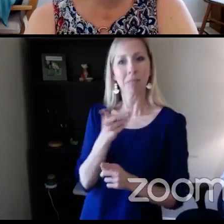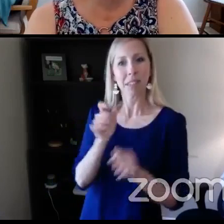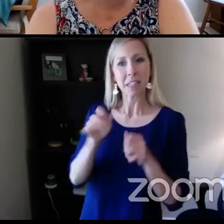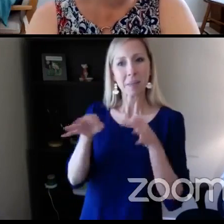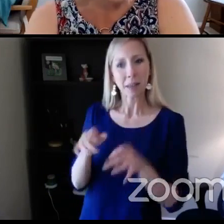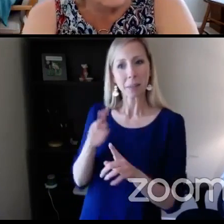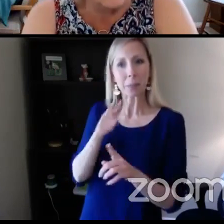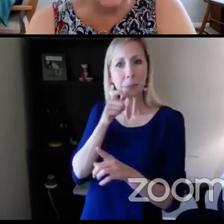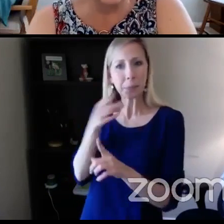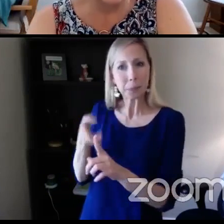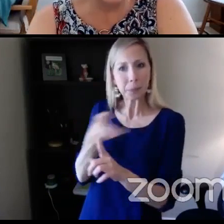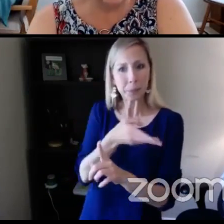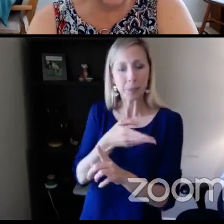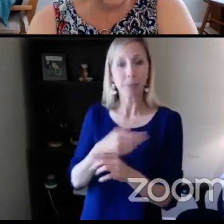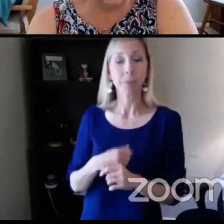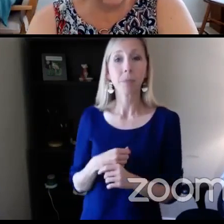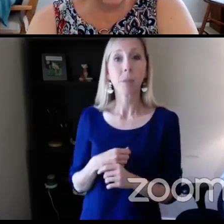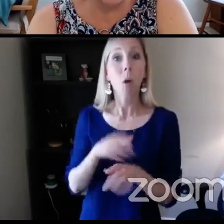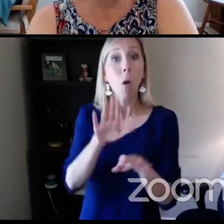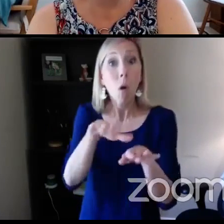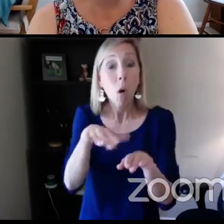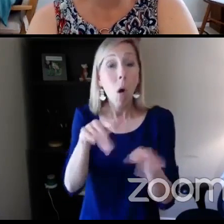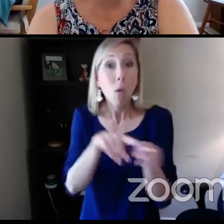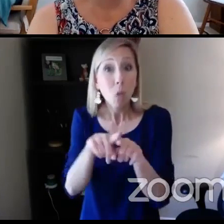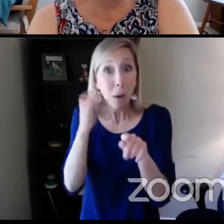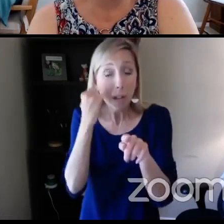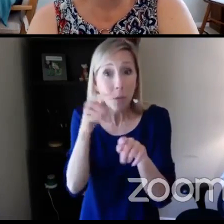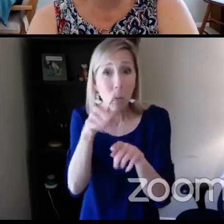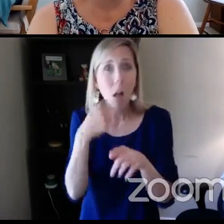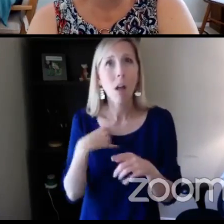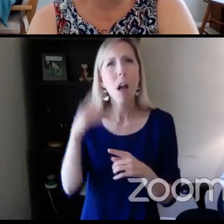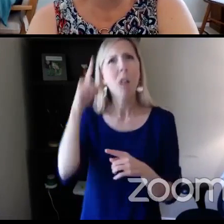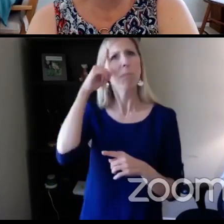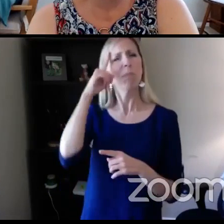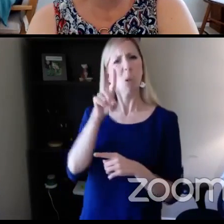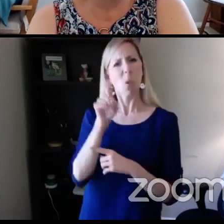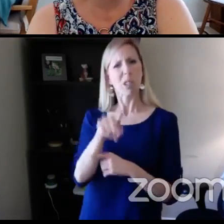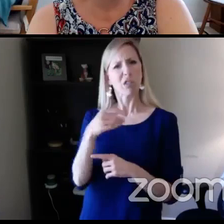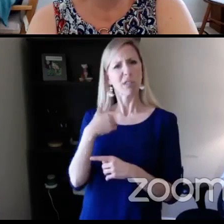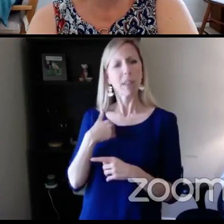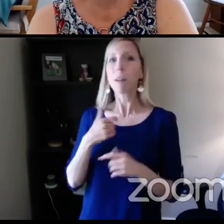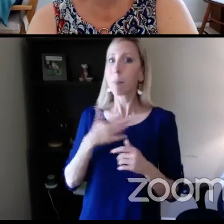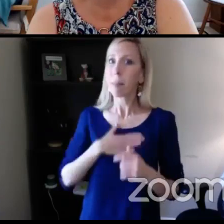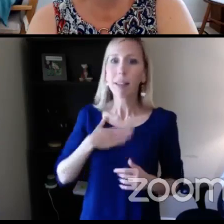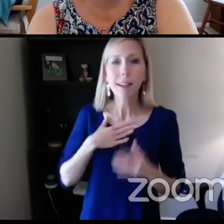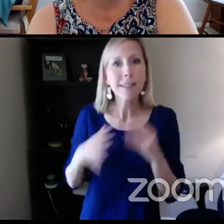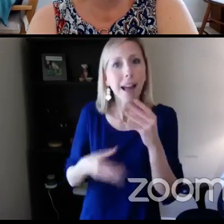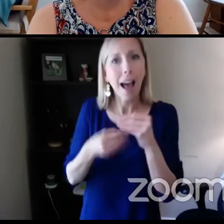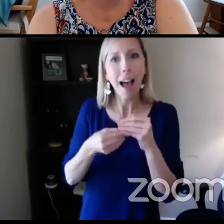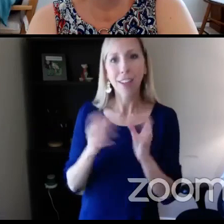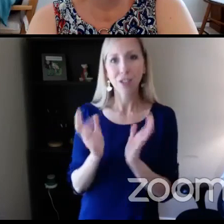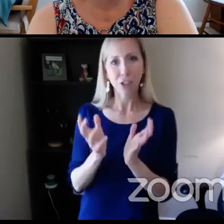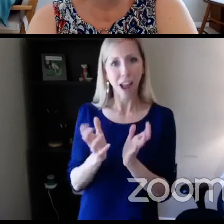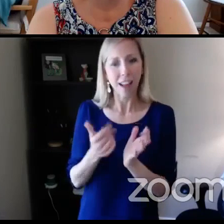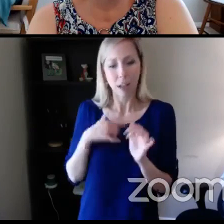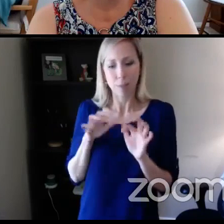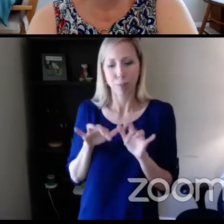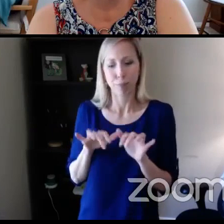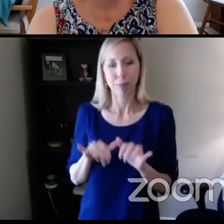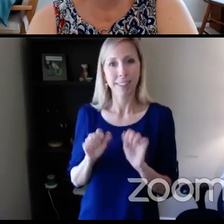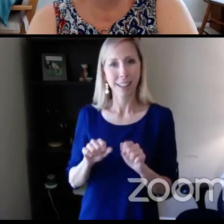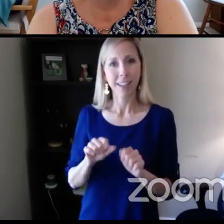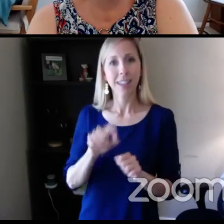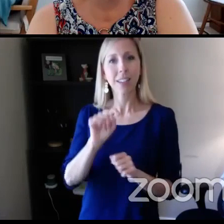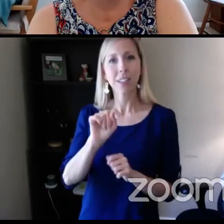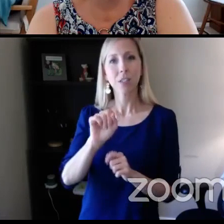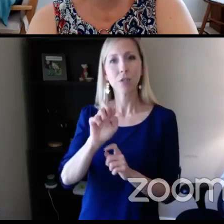Also, feel free to add questions. If you have questions, add those questions to the chat. And we have Teresa Banda, our executive